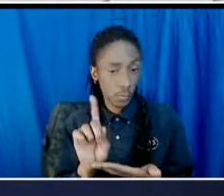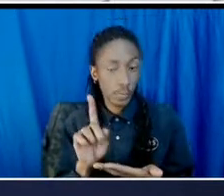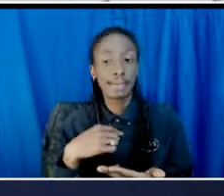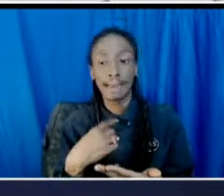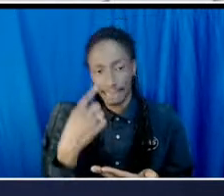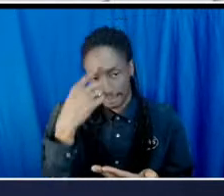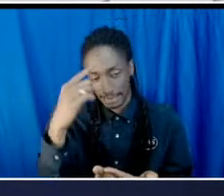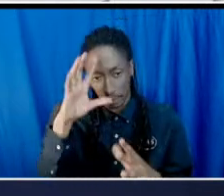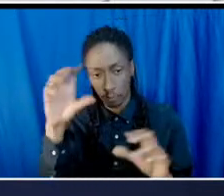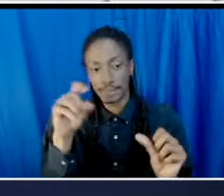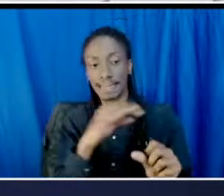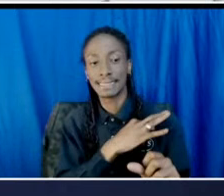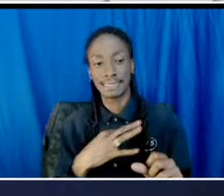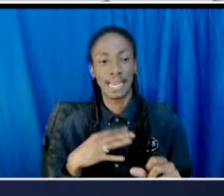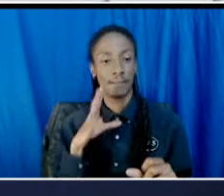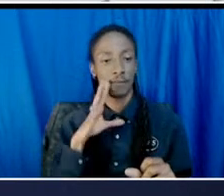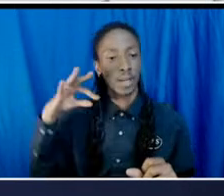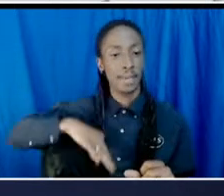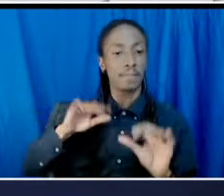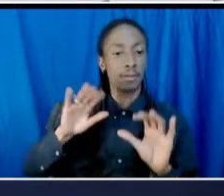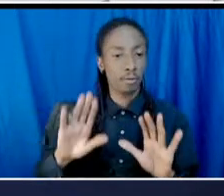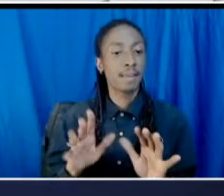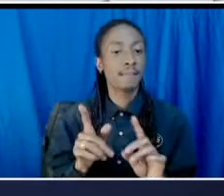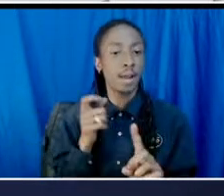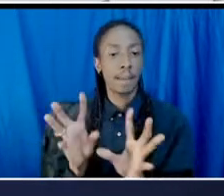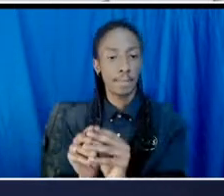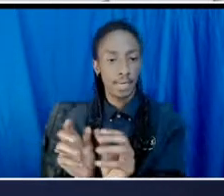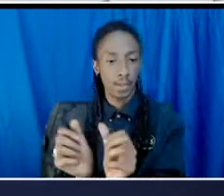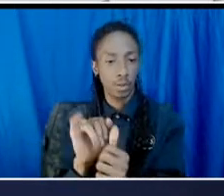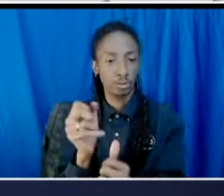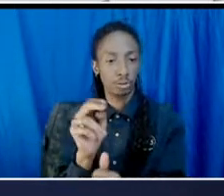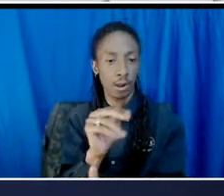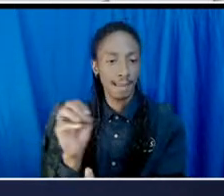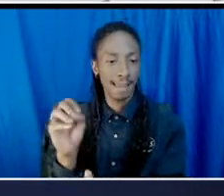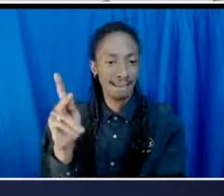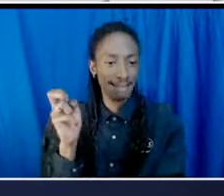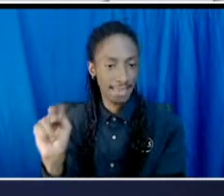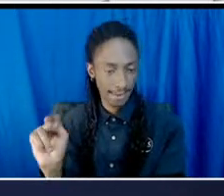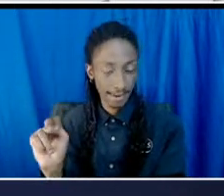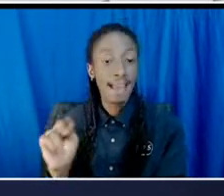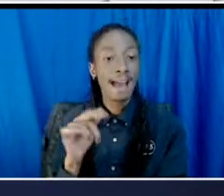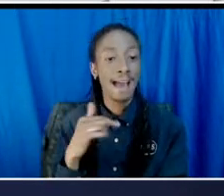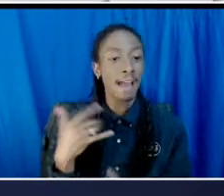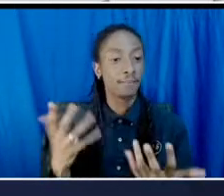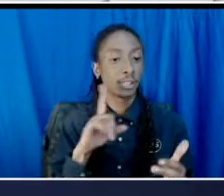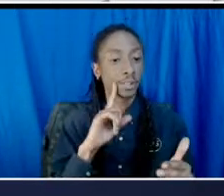benefit greatly from a briefing by John and Ken. As I also mentioned, we want to